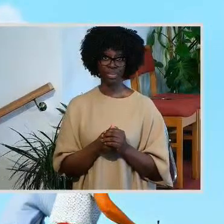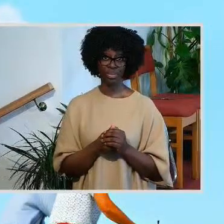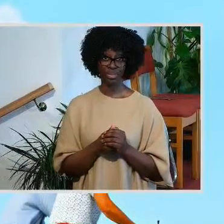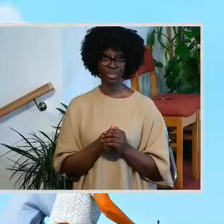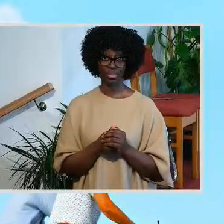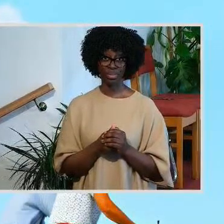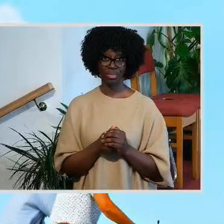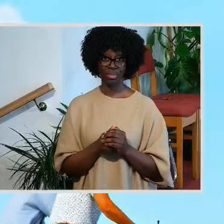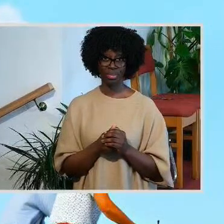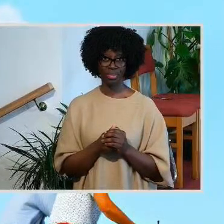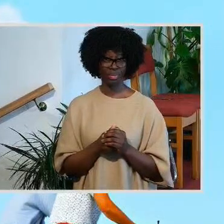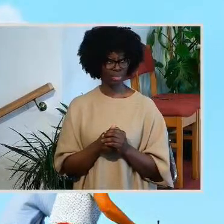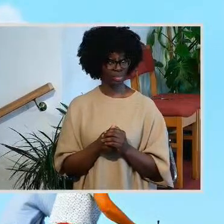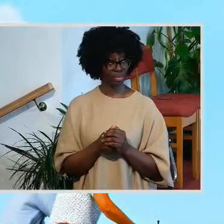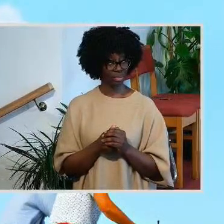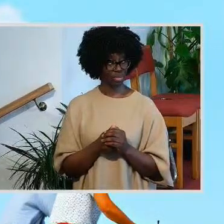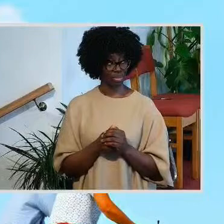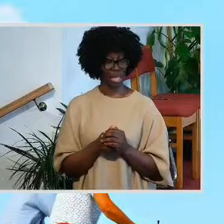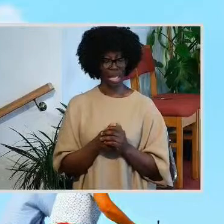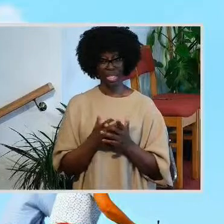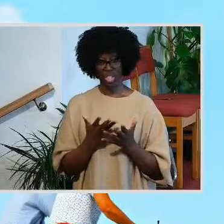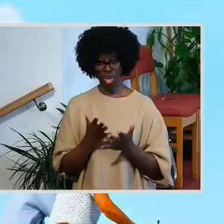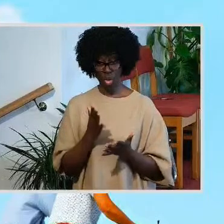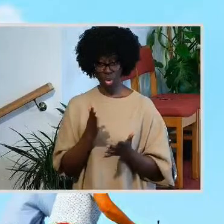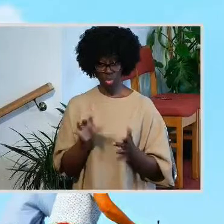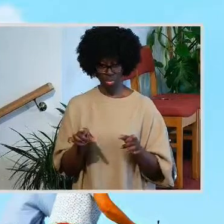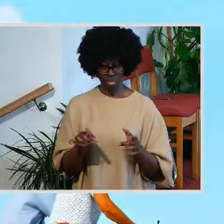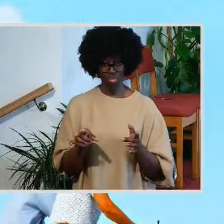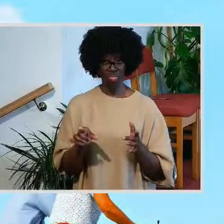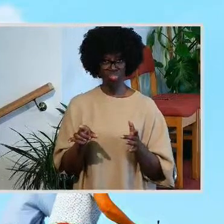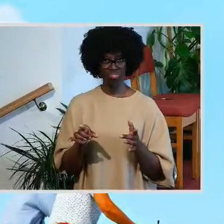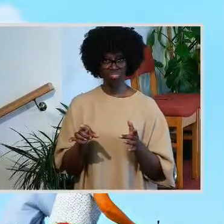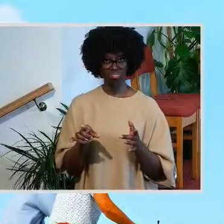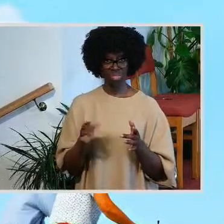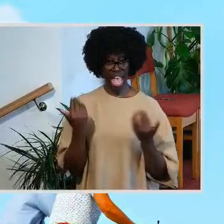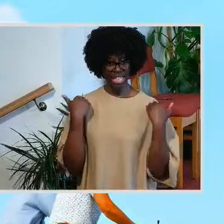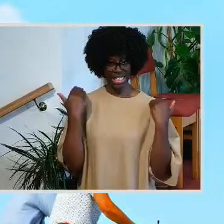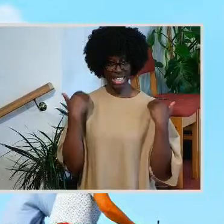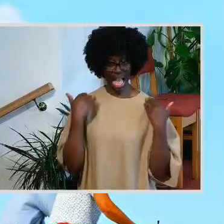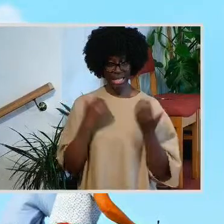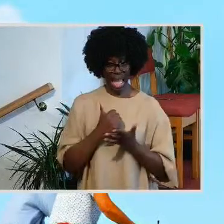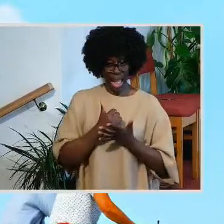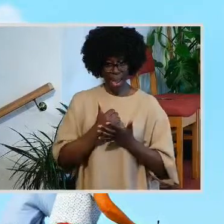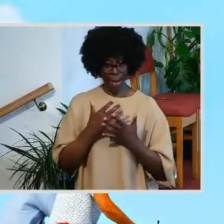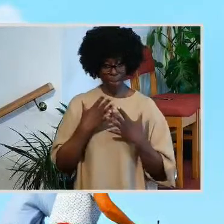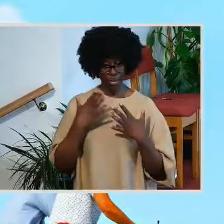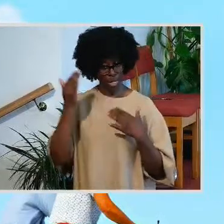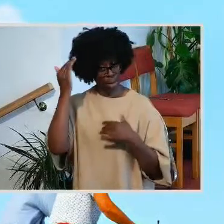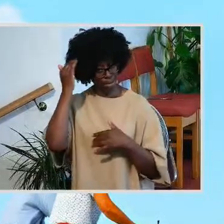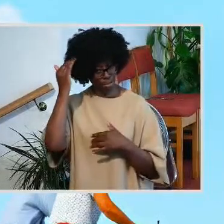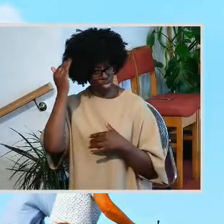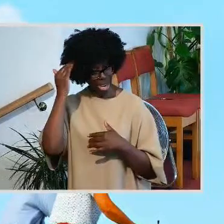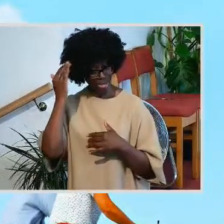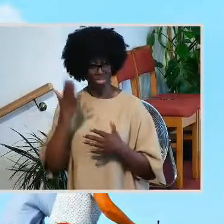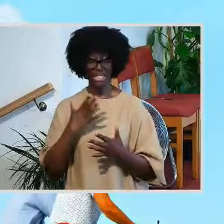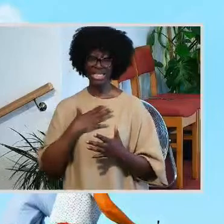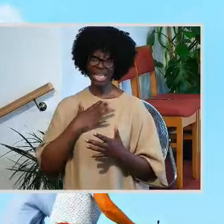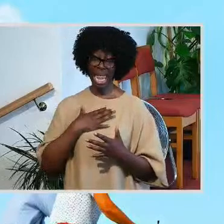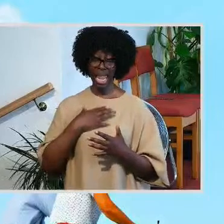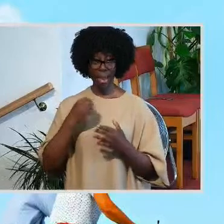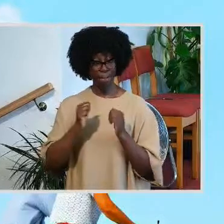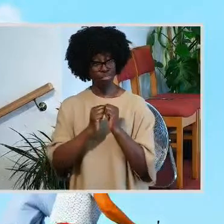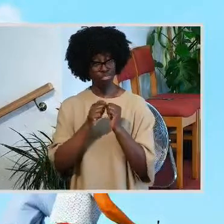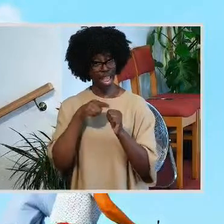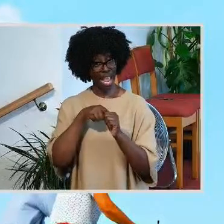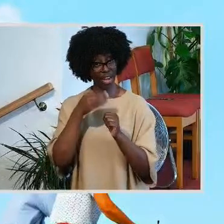word. But it's more like brain food, as one author puts it. And this actually stimulates the increase in the growth